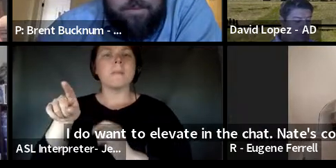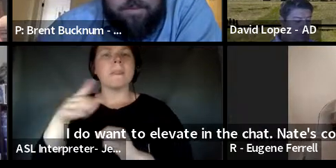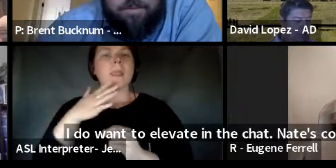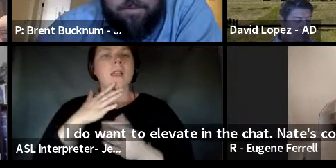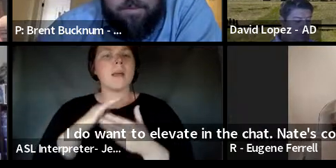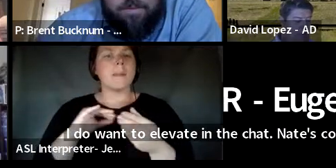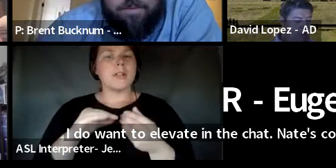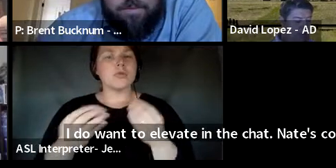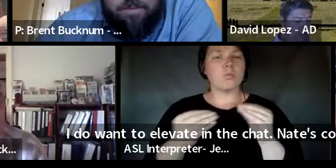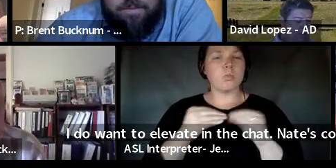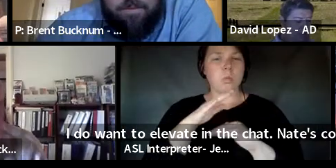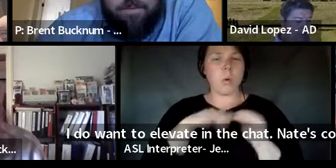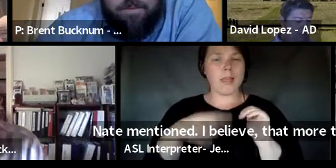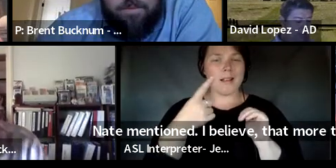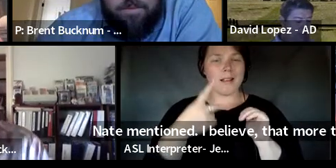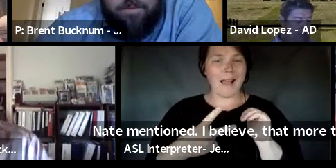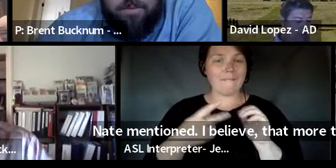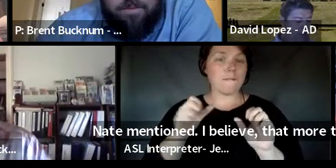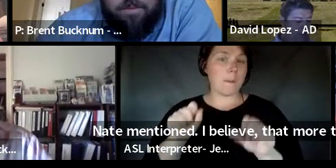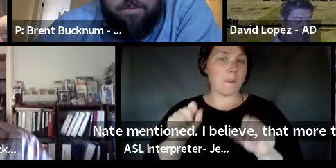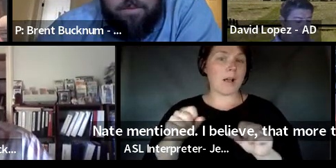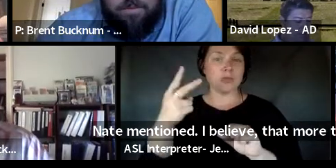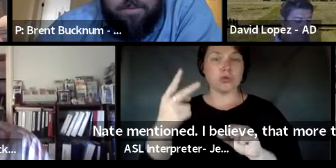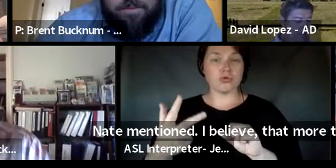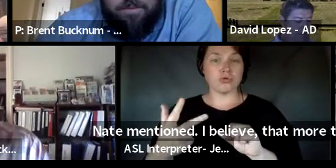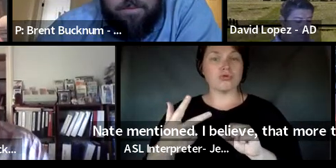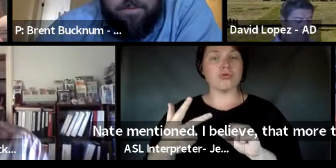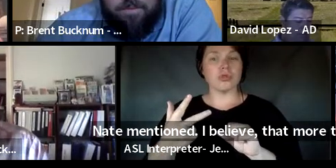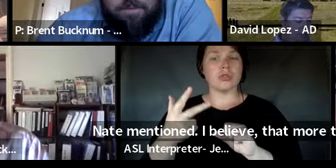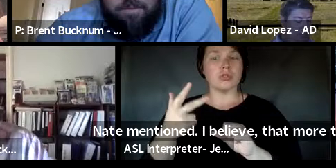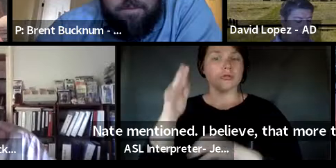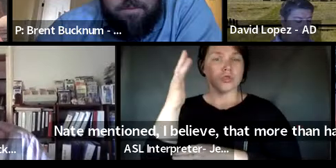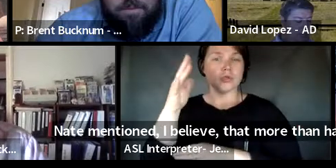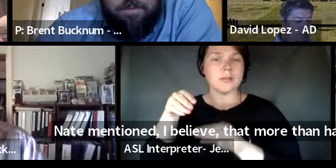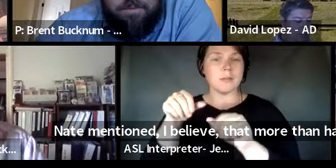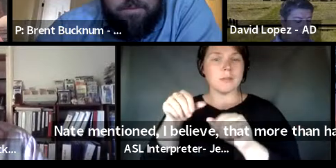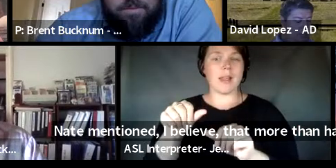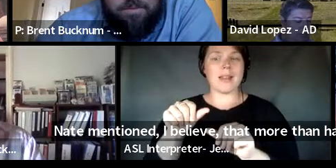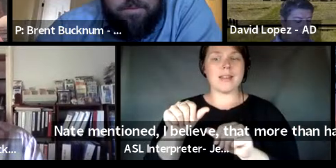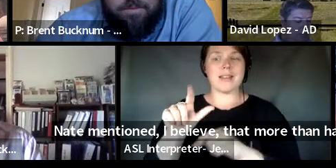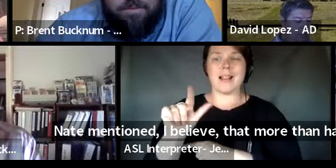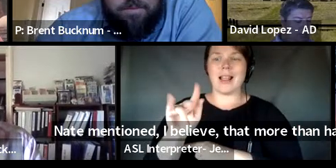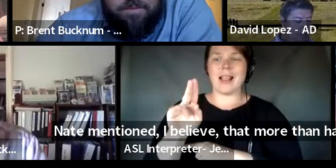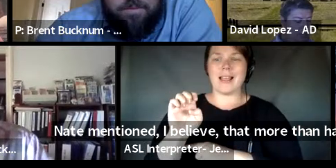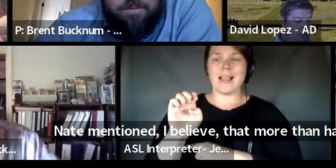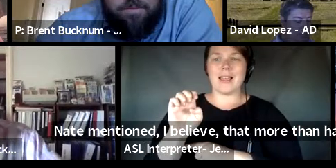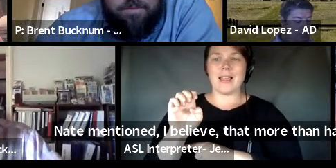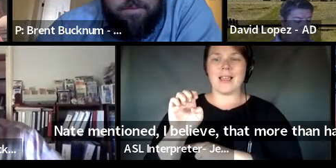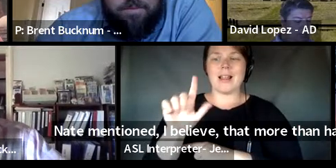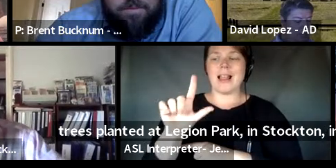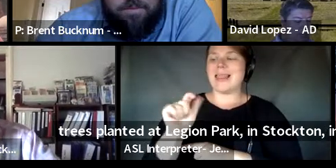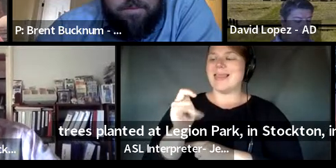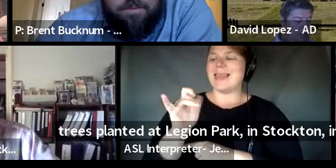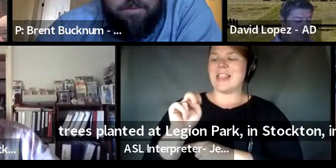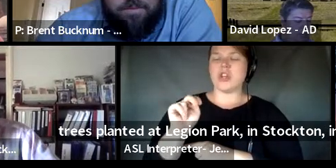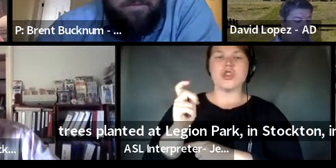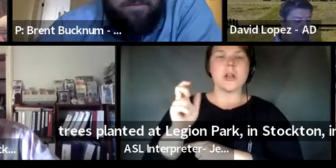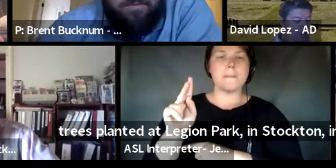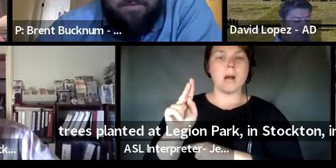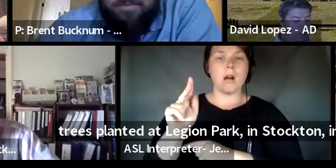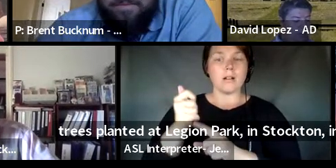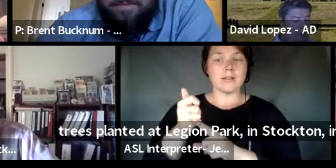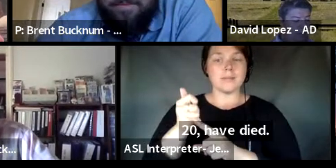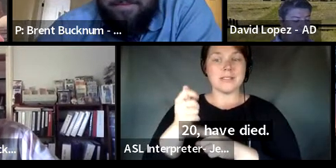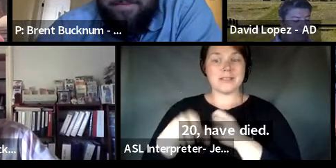more than half, possibly 2/3 of trees planted at Legion Park in Stockton in January 2020 have died. Not sure, Nate, if